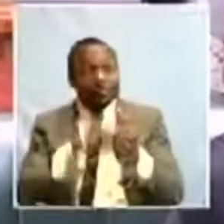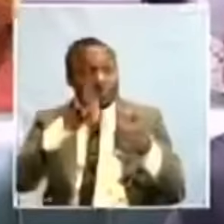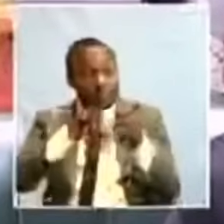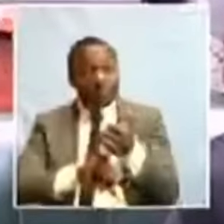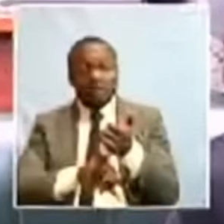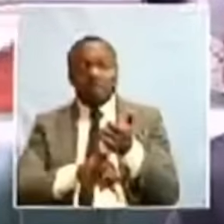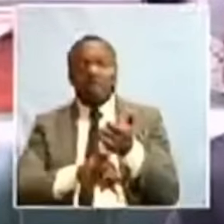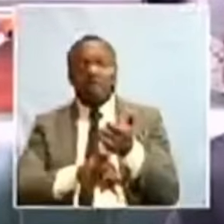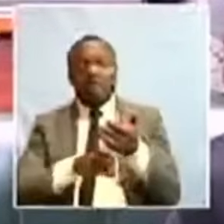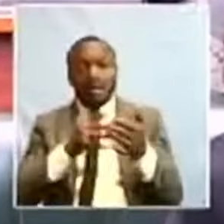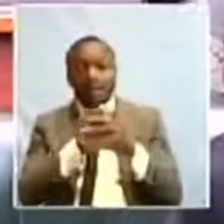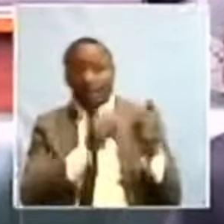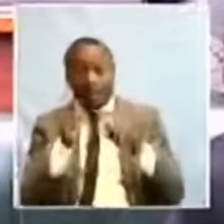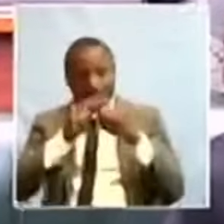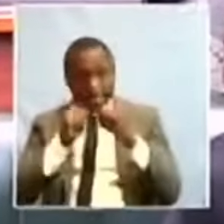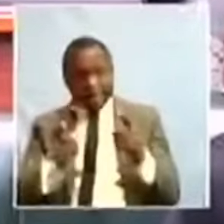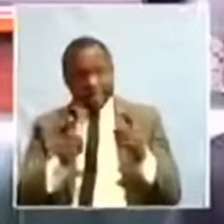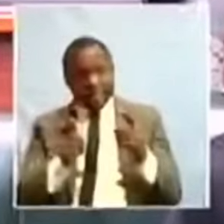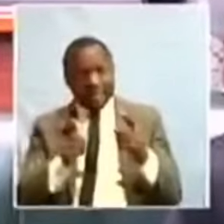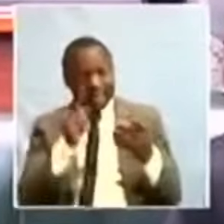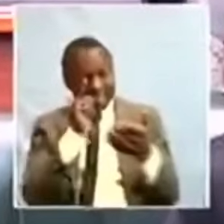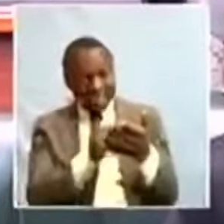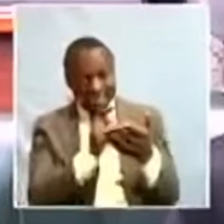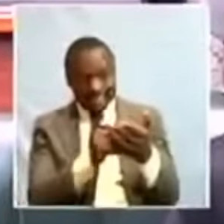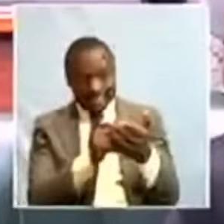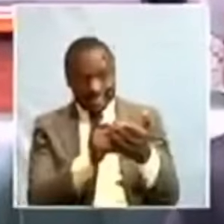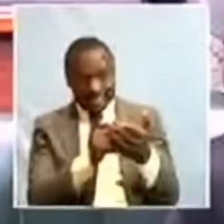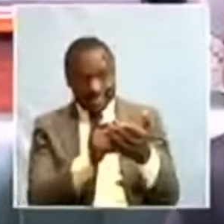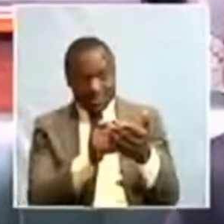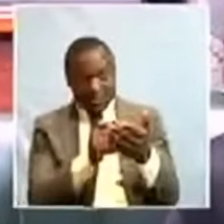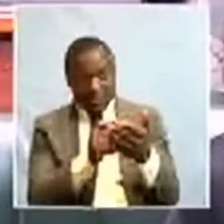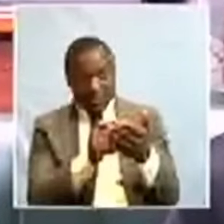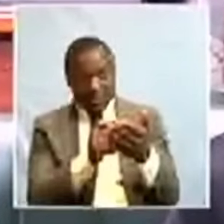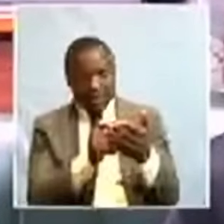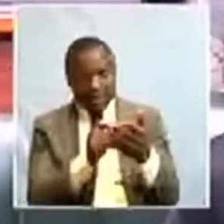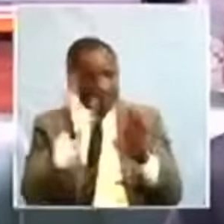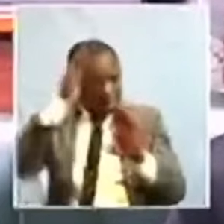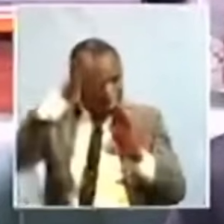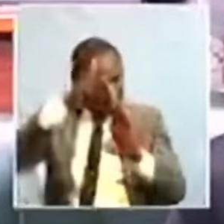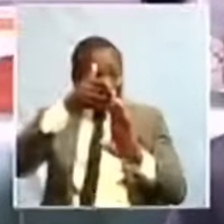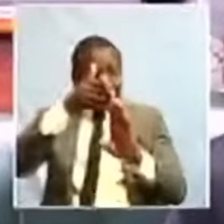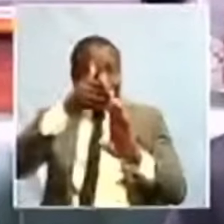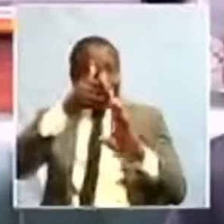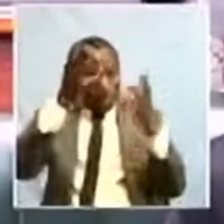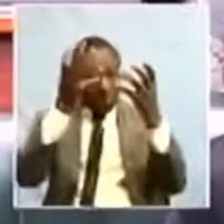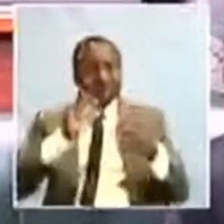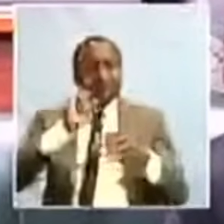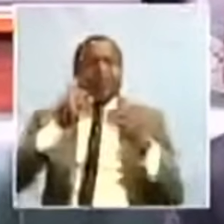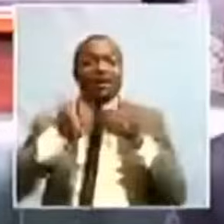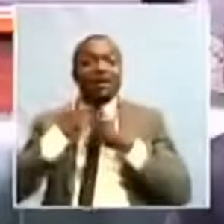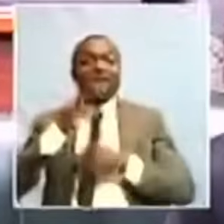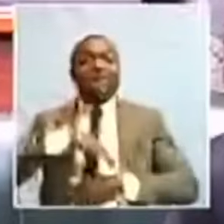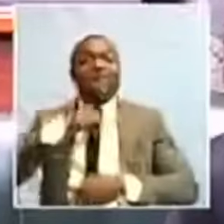but the one which is drought related. We must have enough